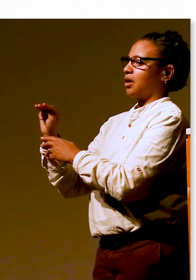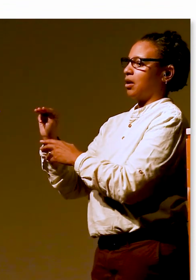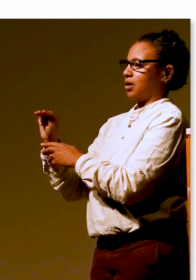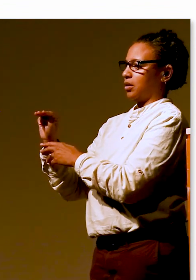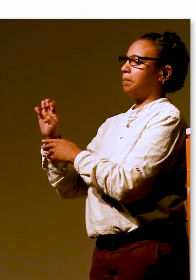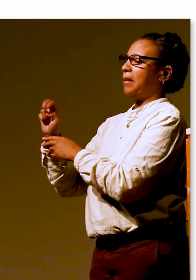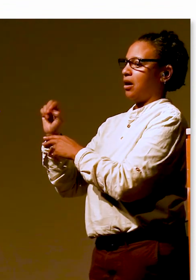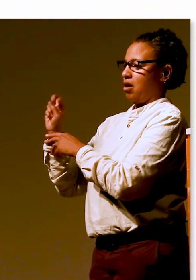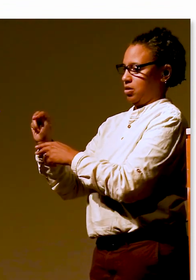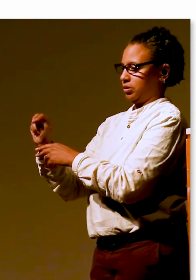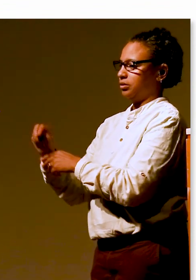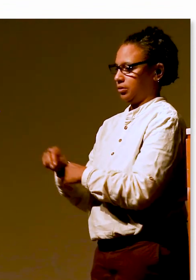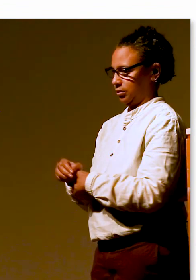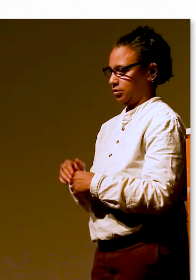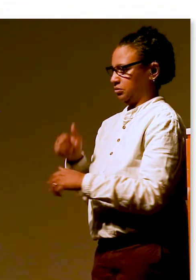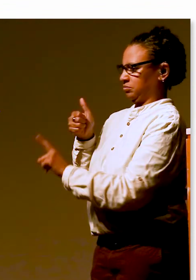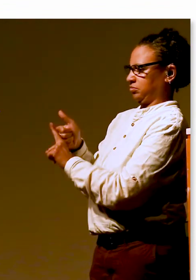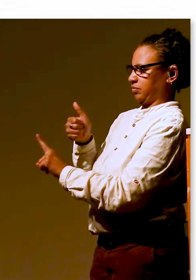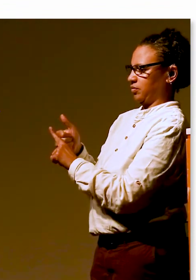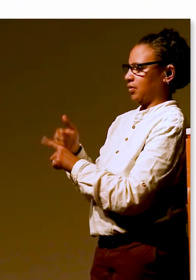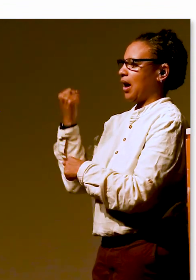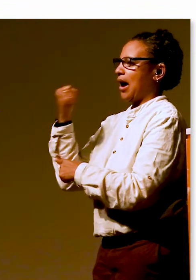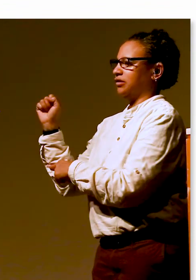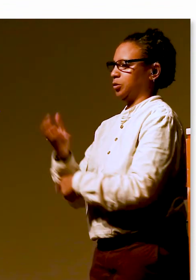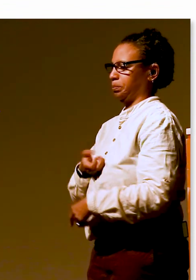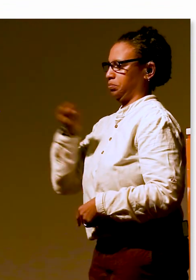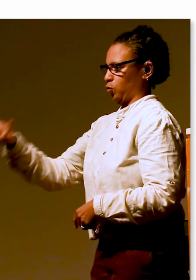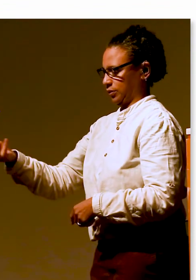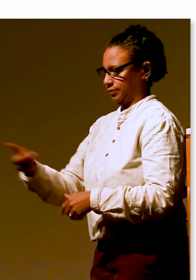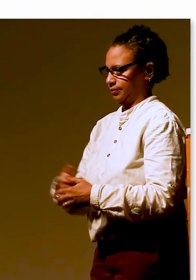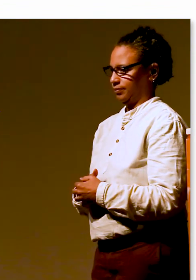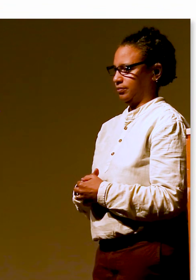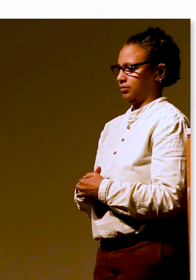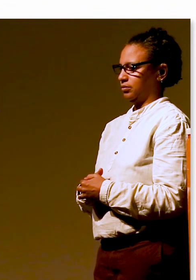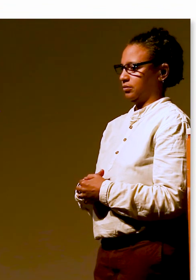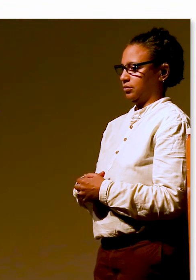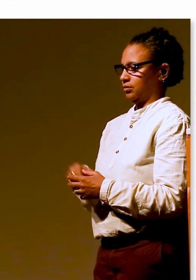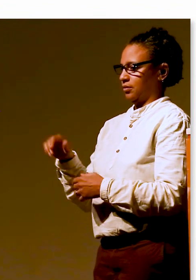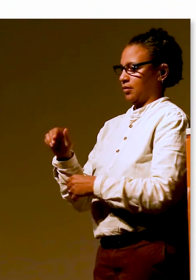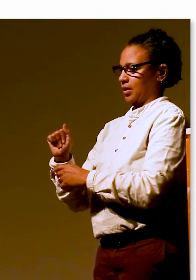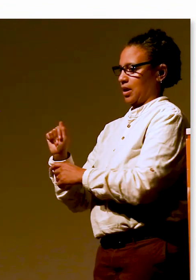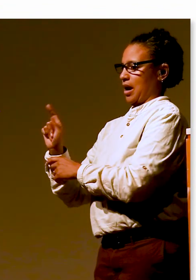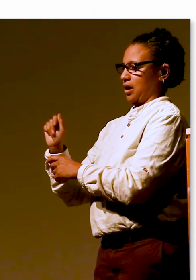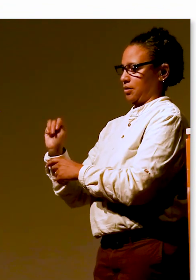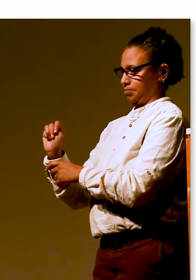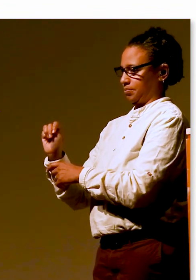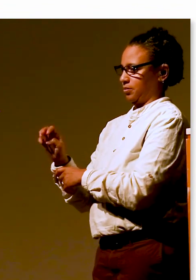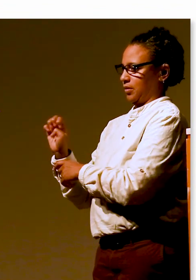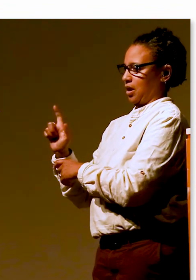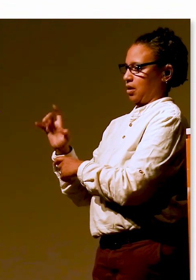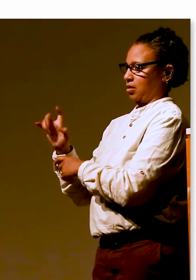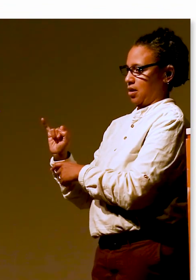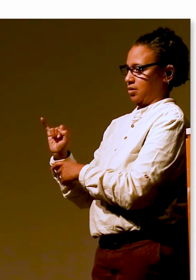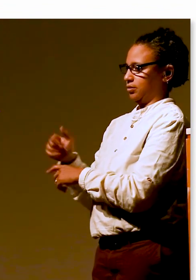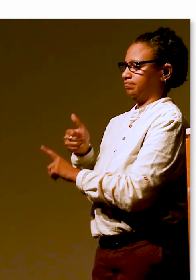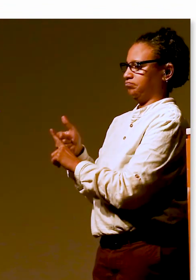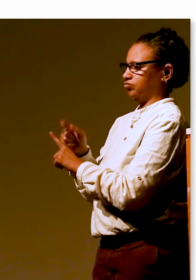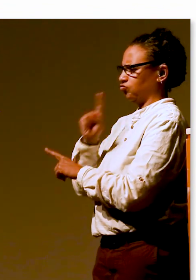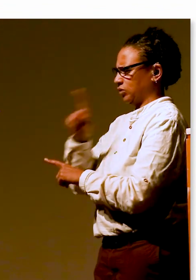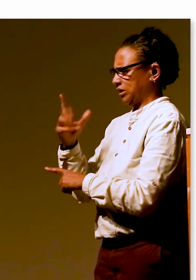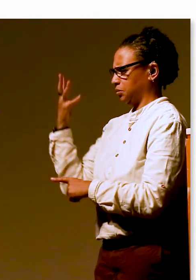Adam Eli, who is a really, really beautiful thinker around issues of gender and sexuality and